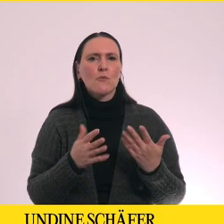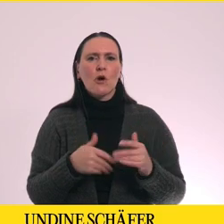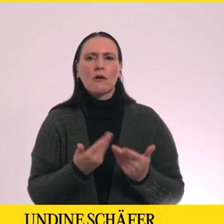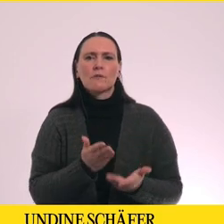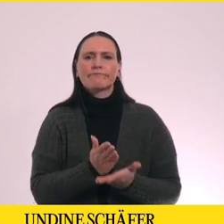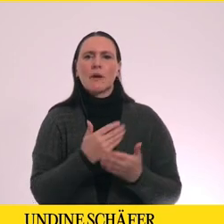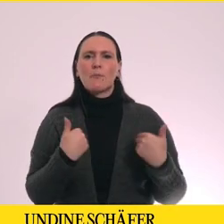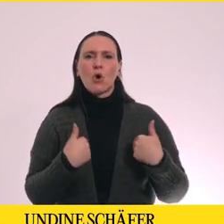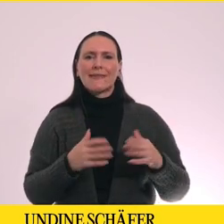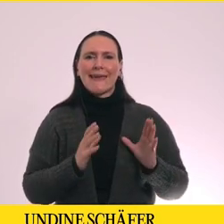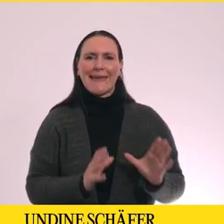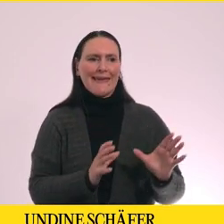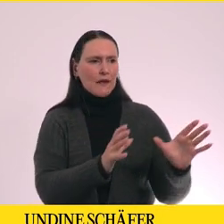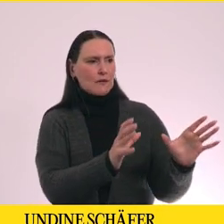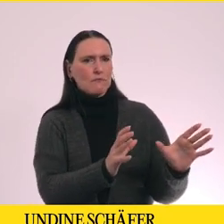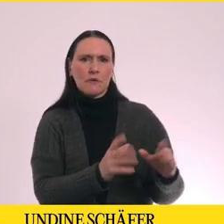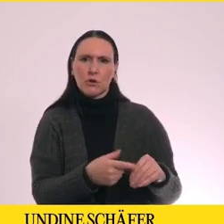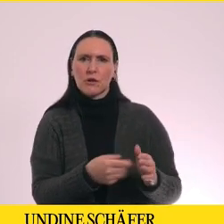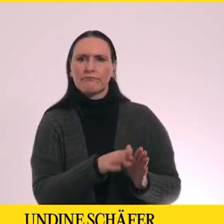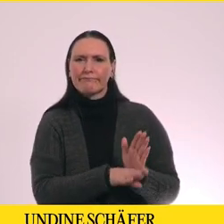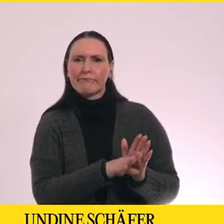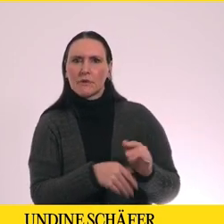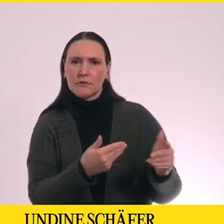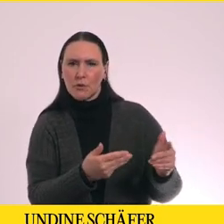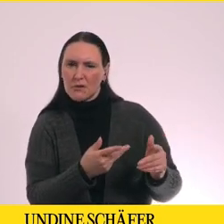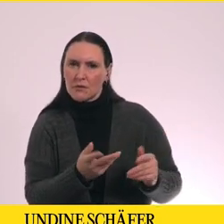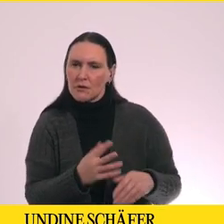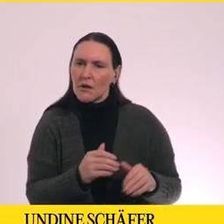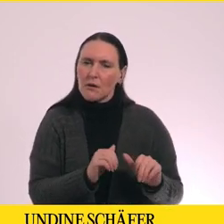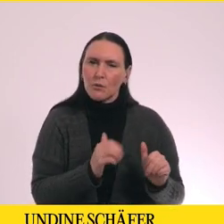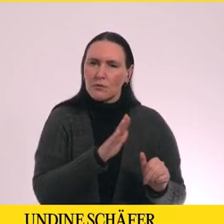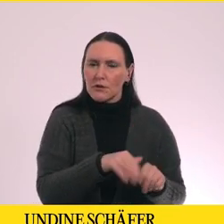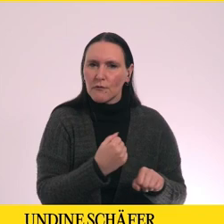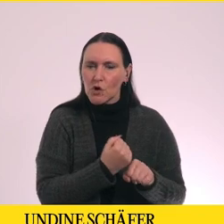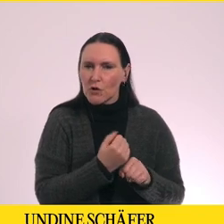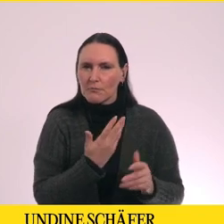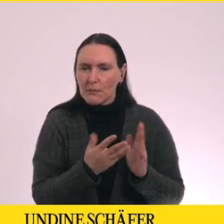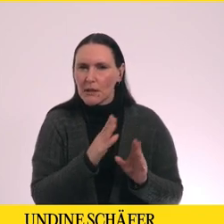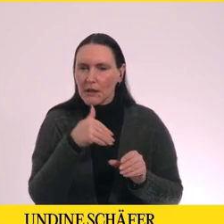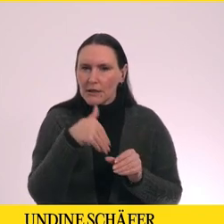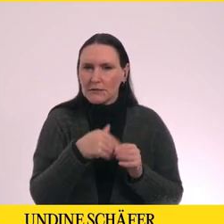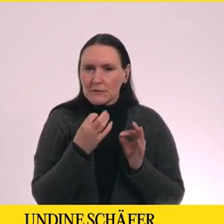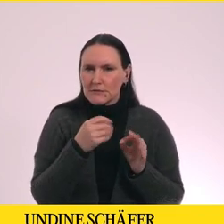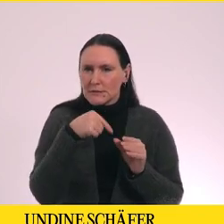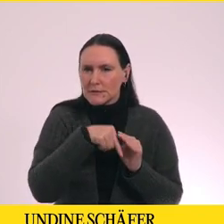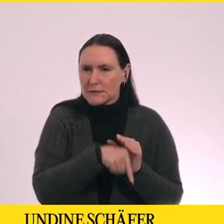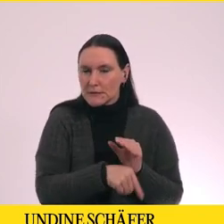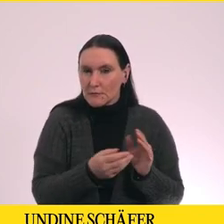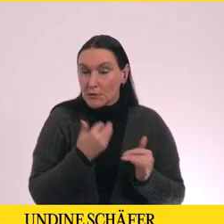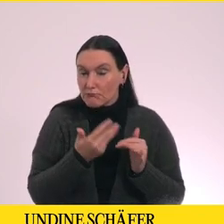If you could just talk about those bigger ideas, really, in terms of your work. So who would like to respond to